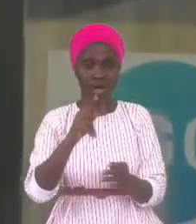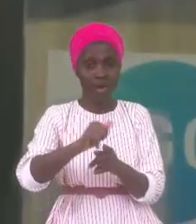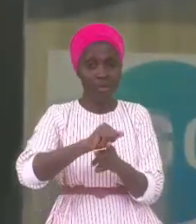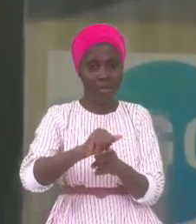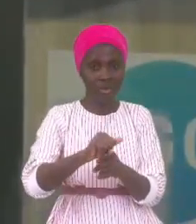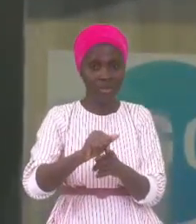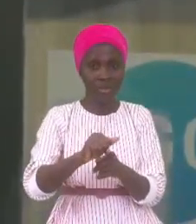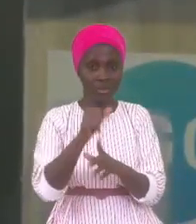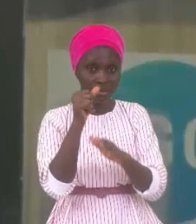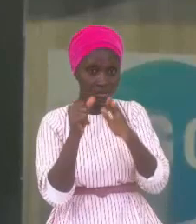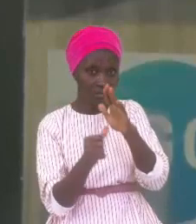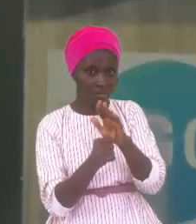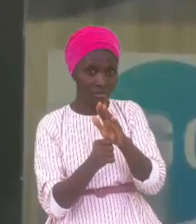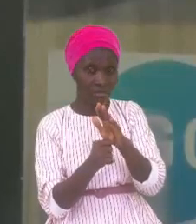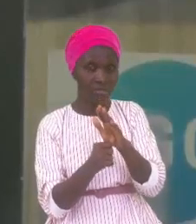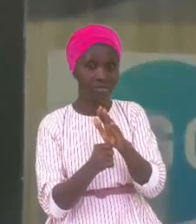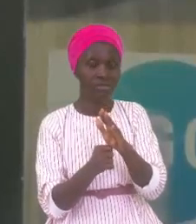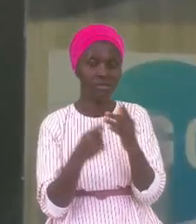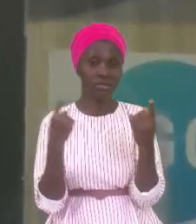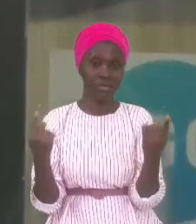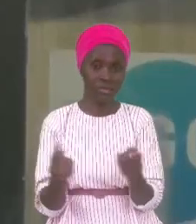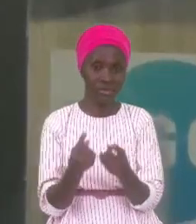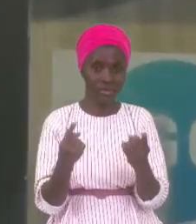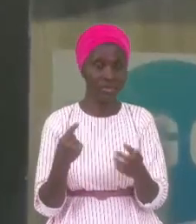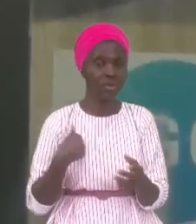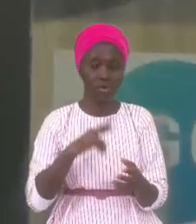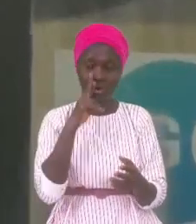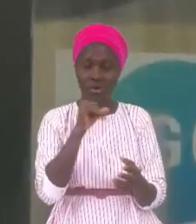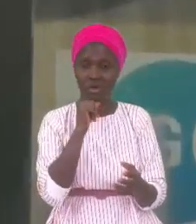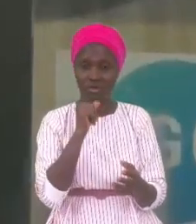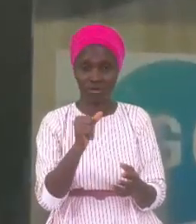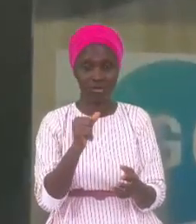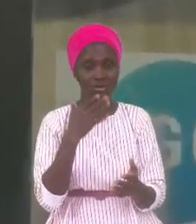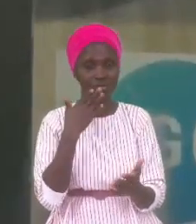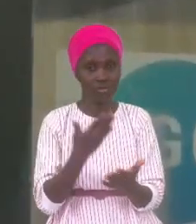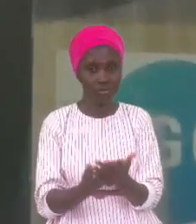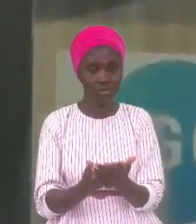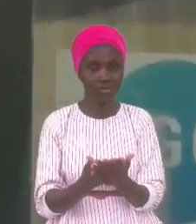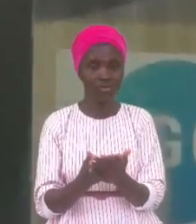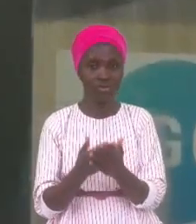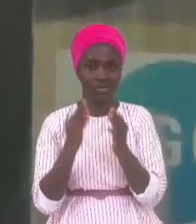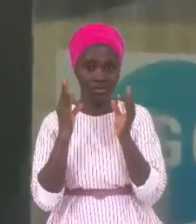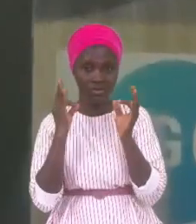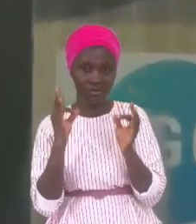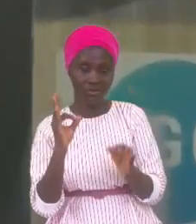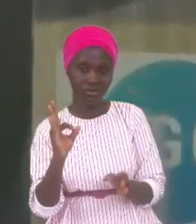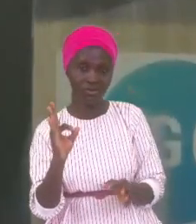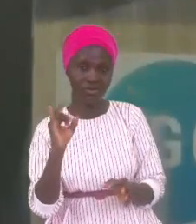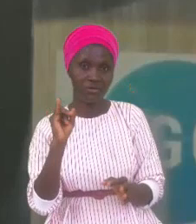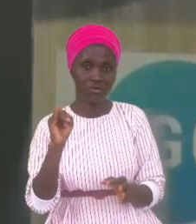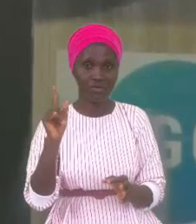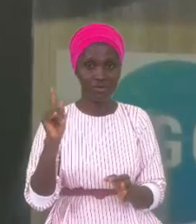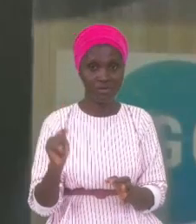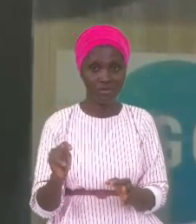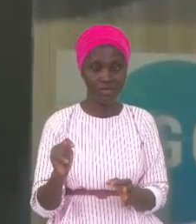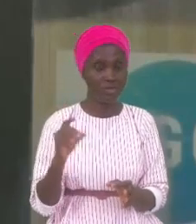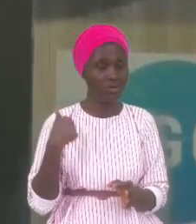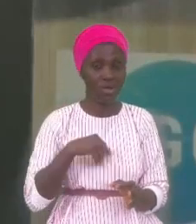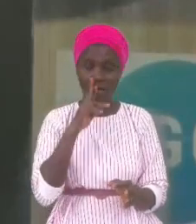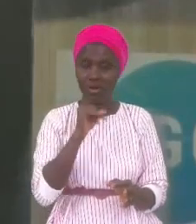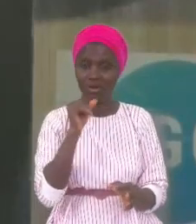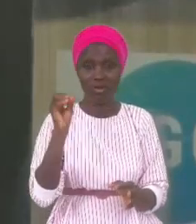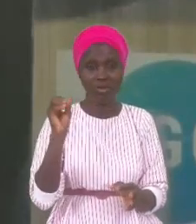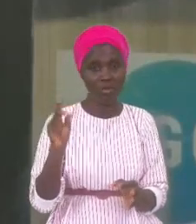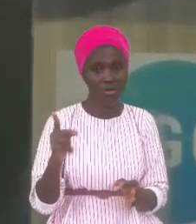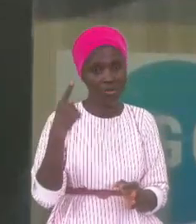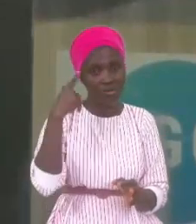we're not suitable for the master's use. If we're unrighteous, if we're unholy, if we're unsanctified,